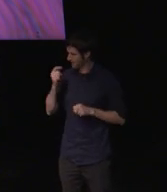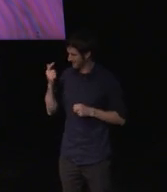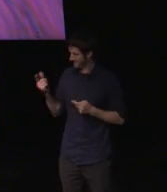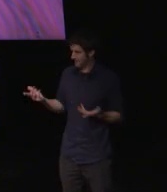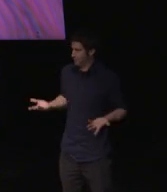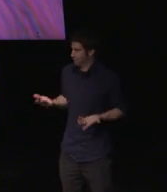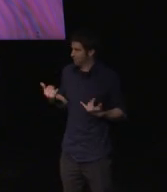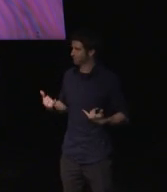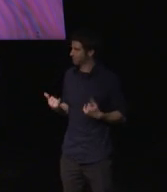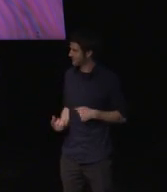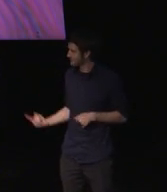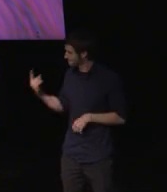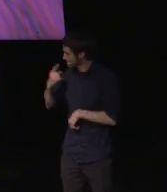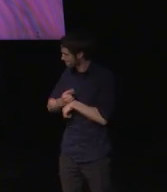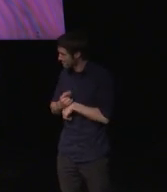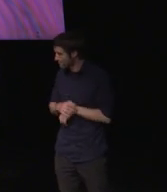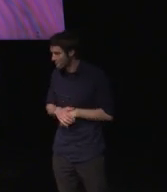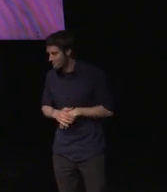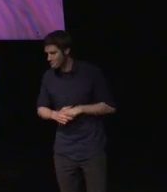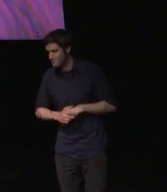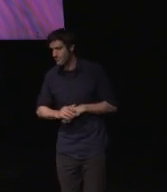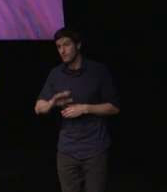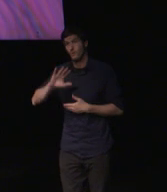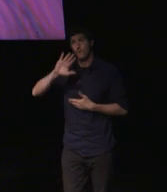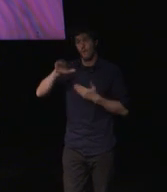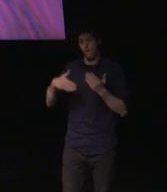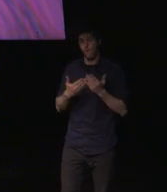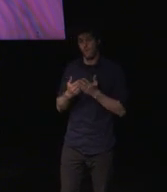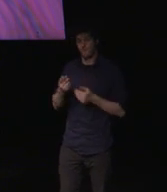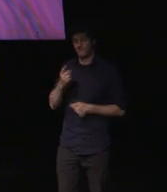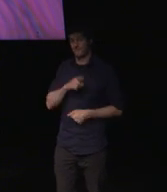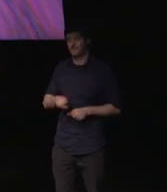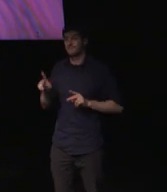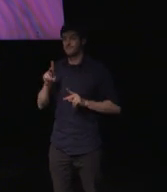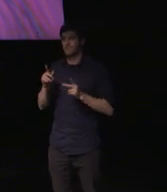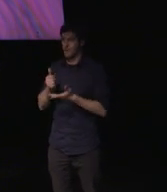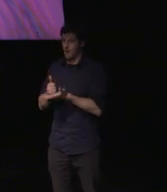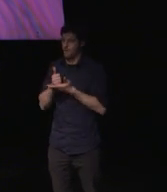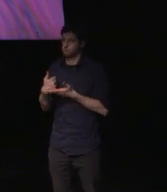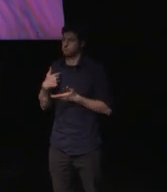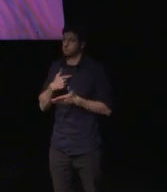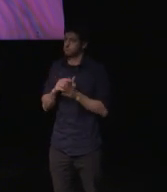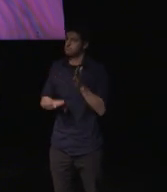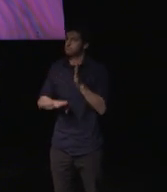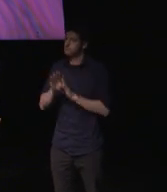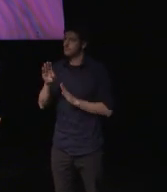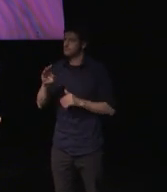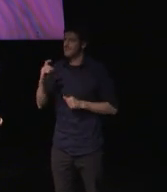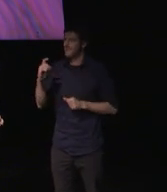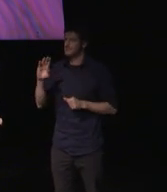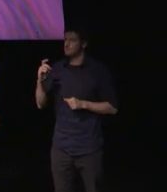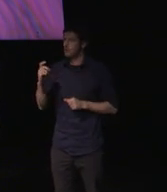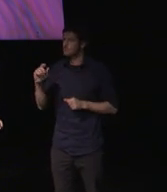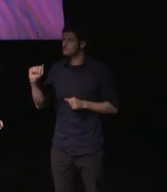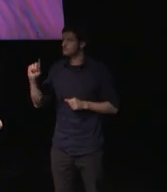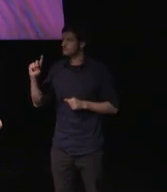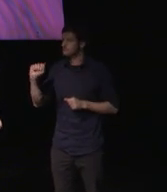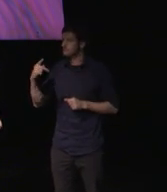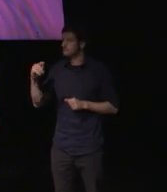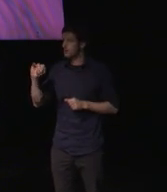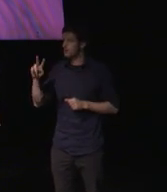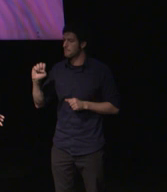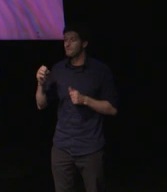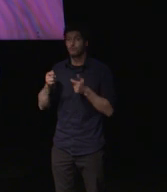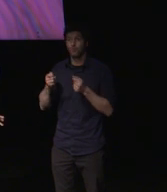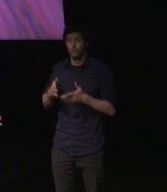All of these folks helped us develop the Xbox Adaptive Controller, you know, and worked with us before we